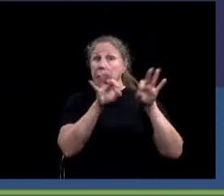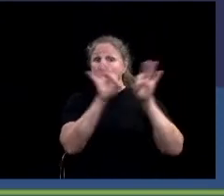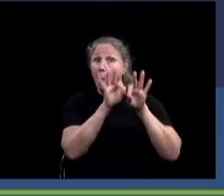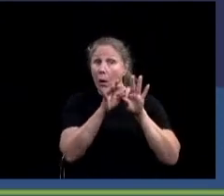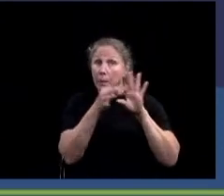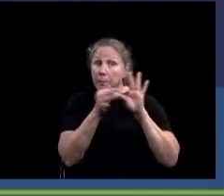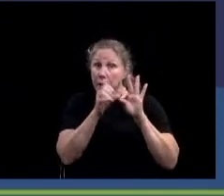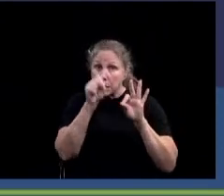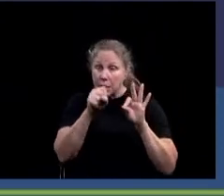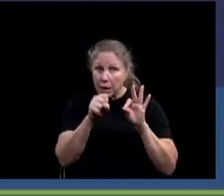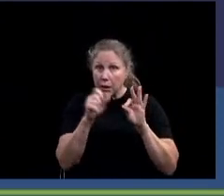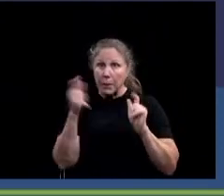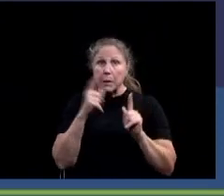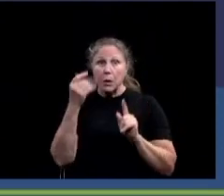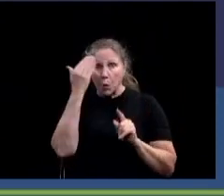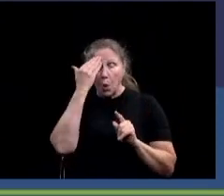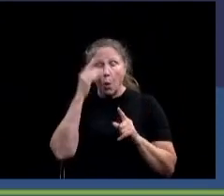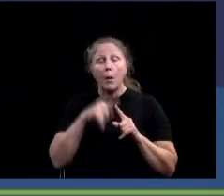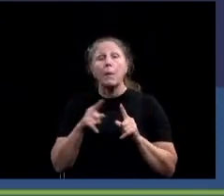thoughtful, continuing,